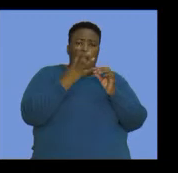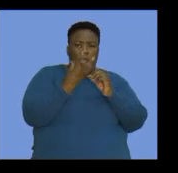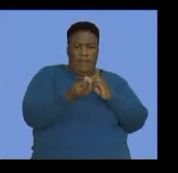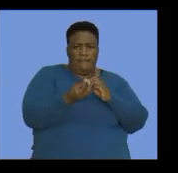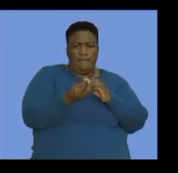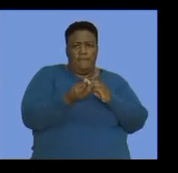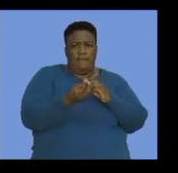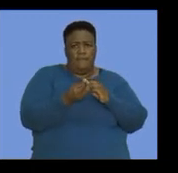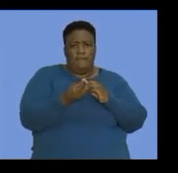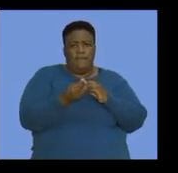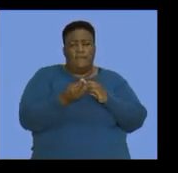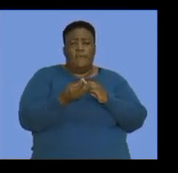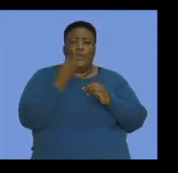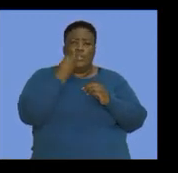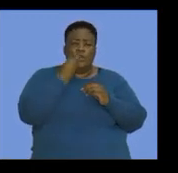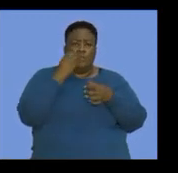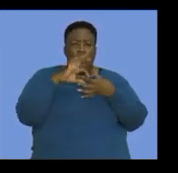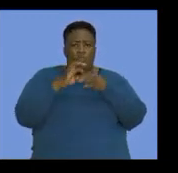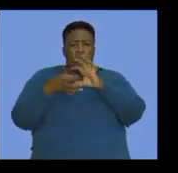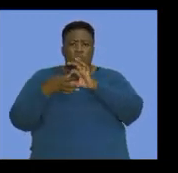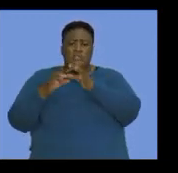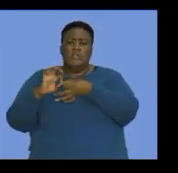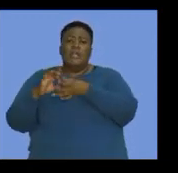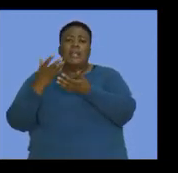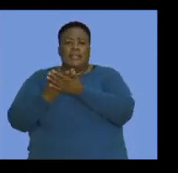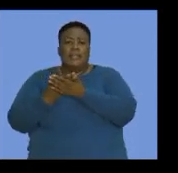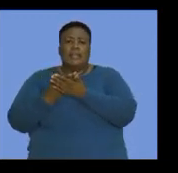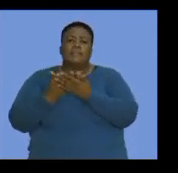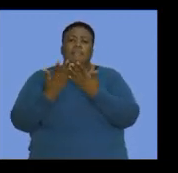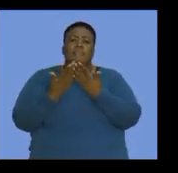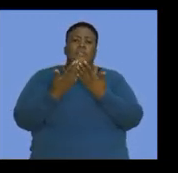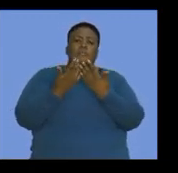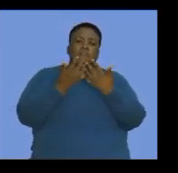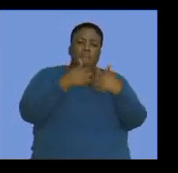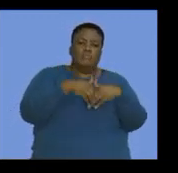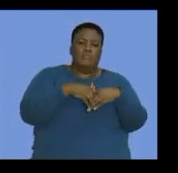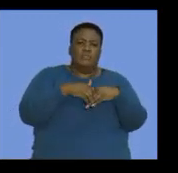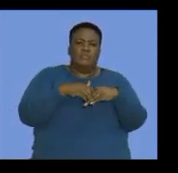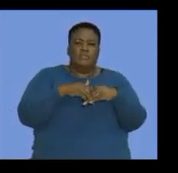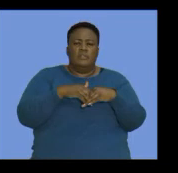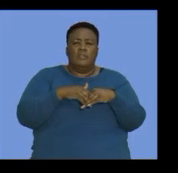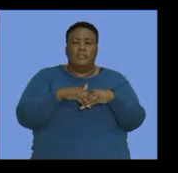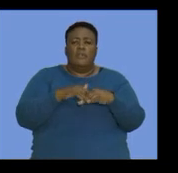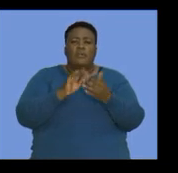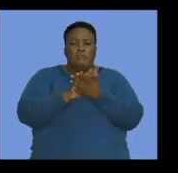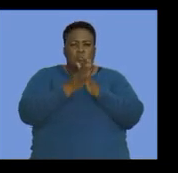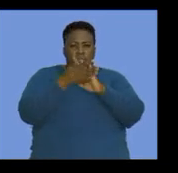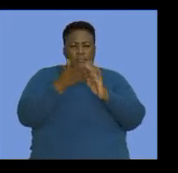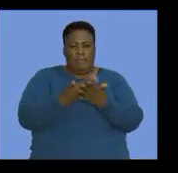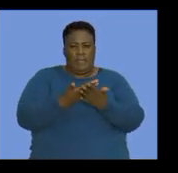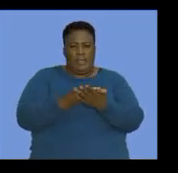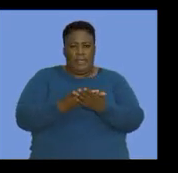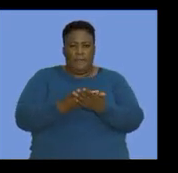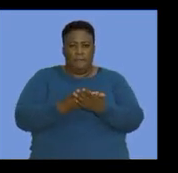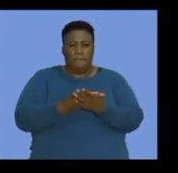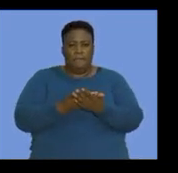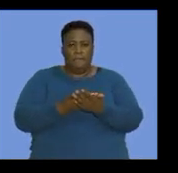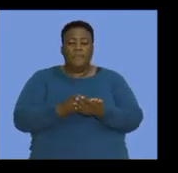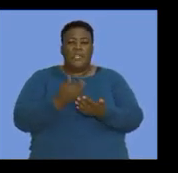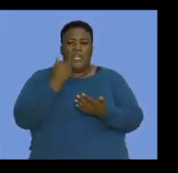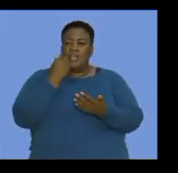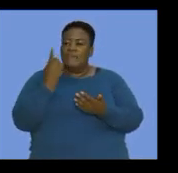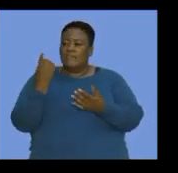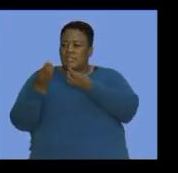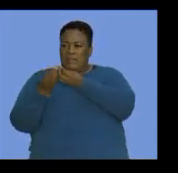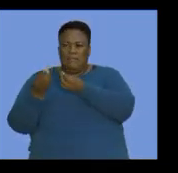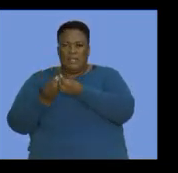turn affecting food webs, which can be destroyed when a single organism is removed. Excuse me. It could lead